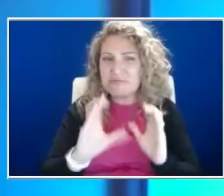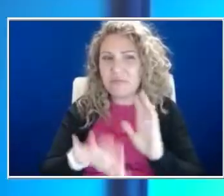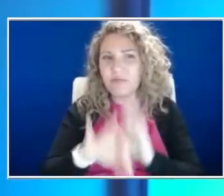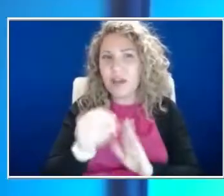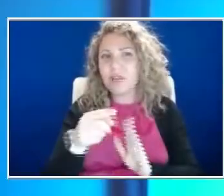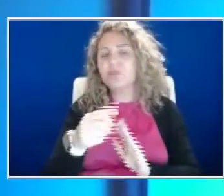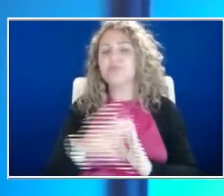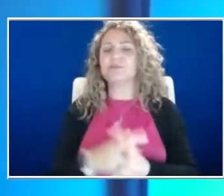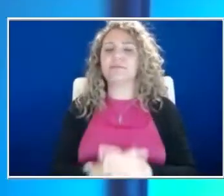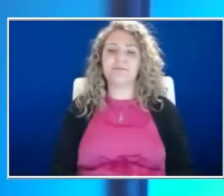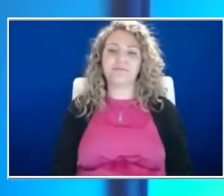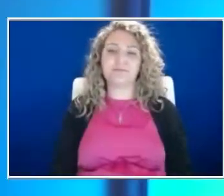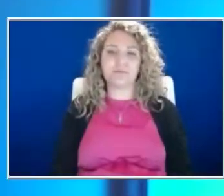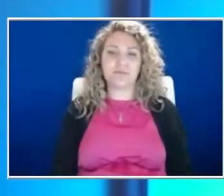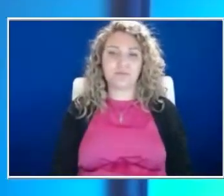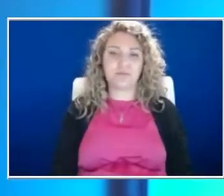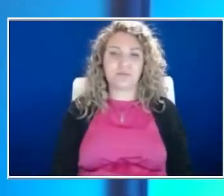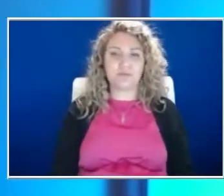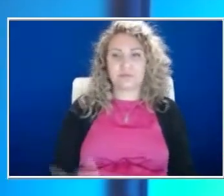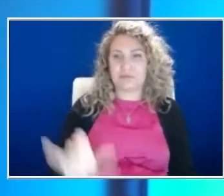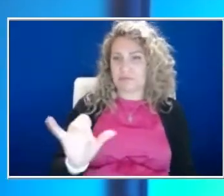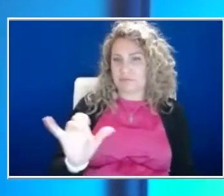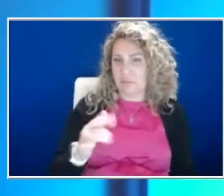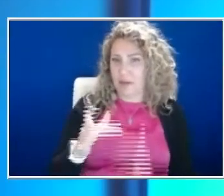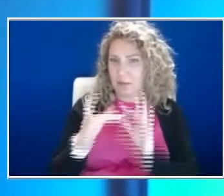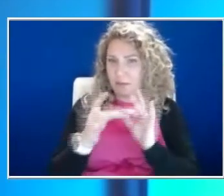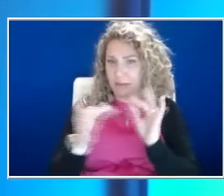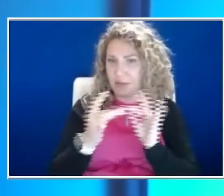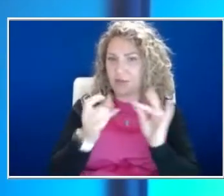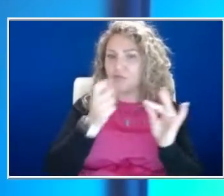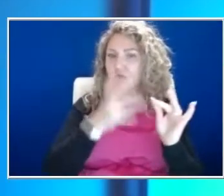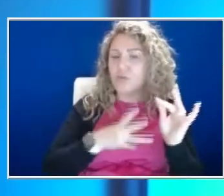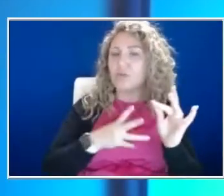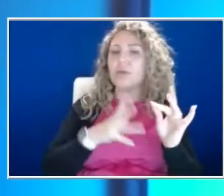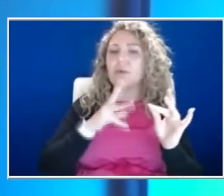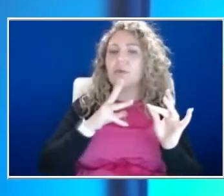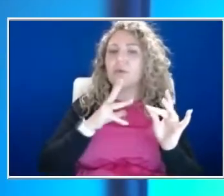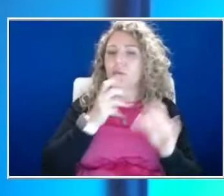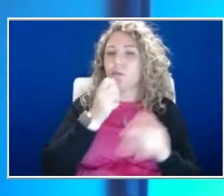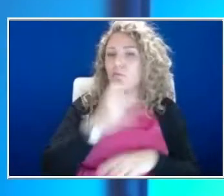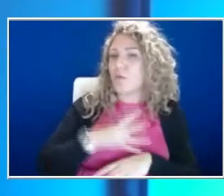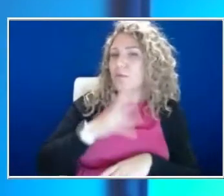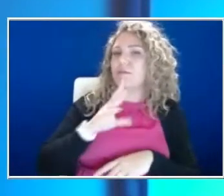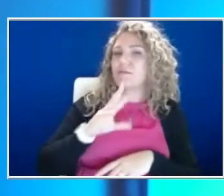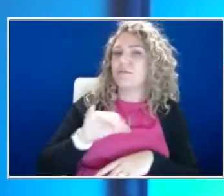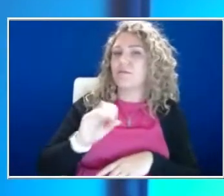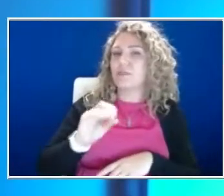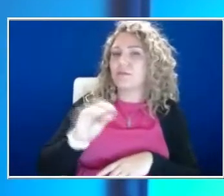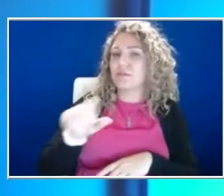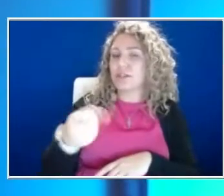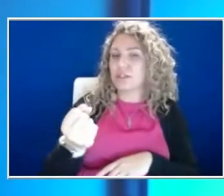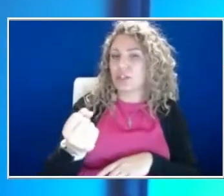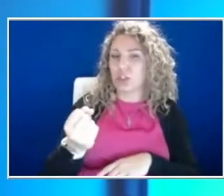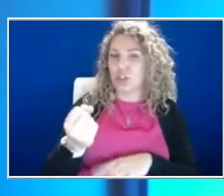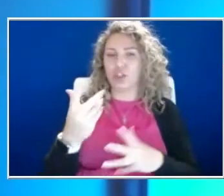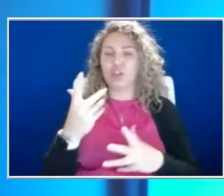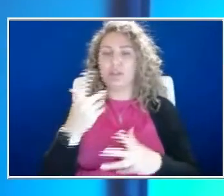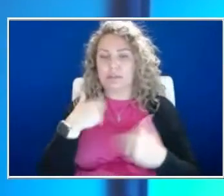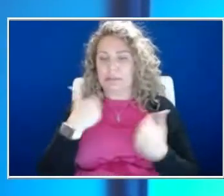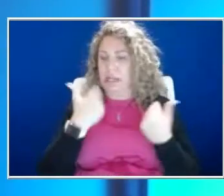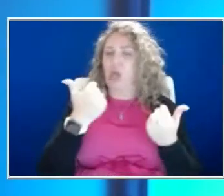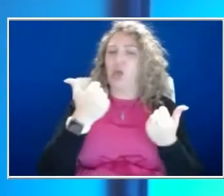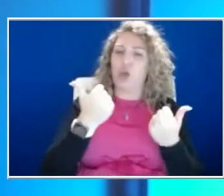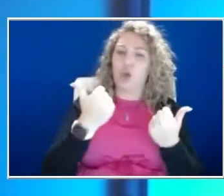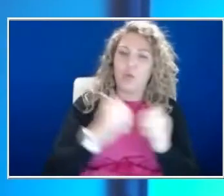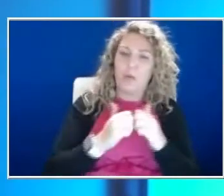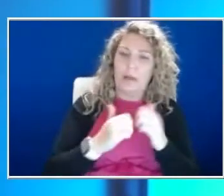So as I had mentioned, women that are 50 years of age or younger that have a cancer diagnosis, women